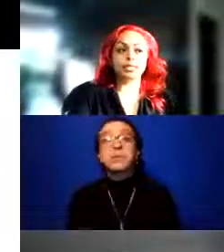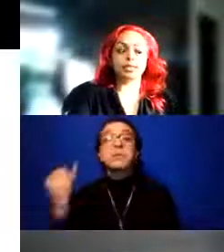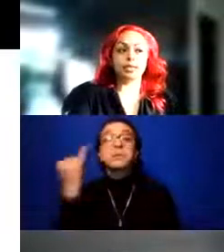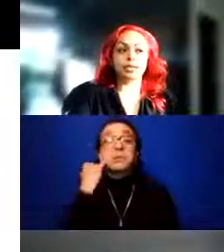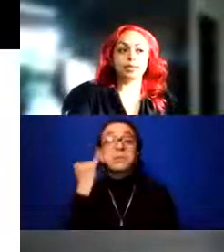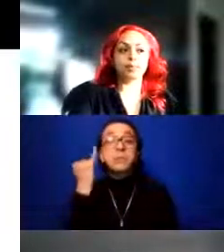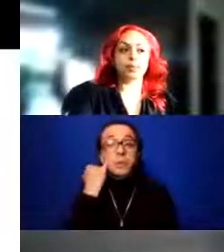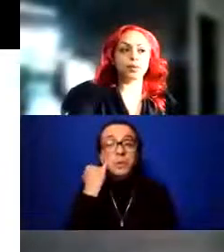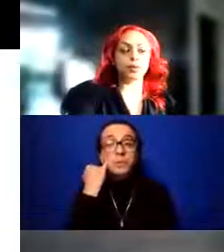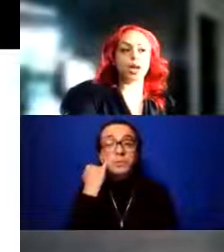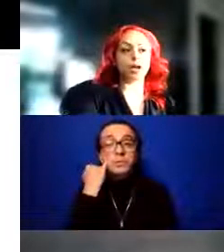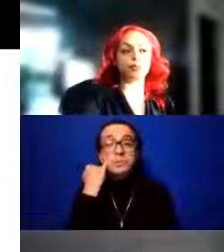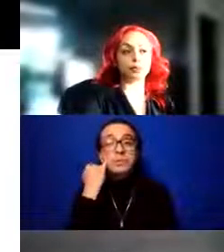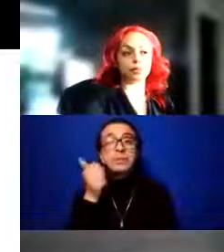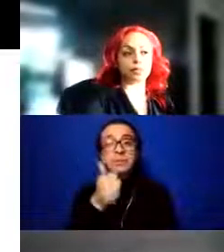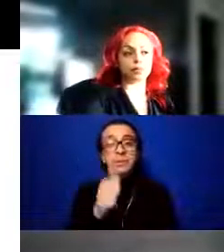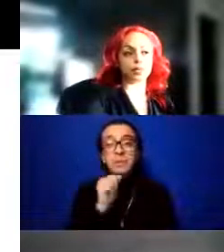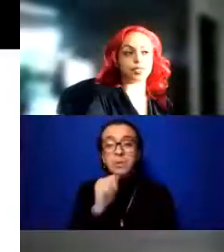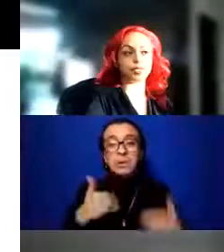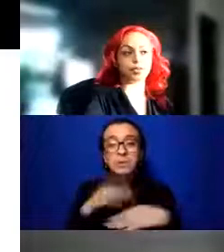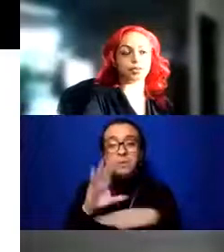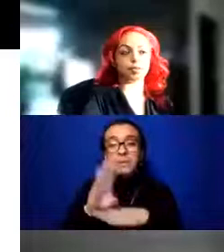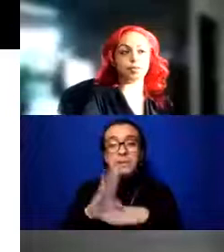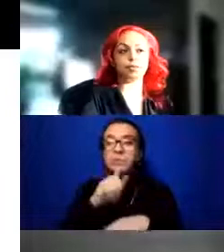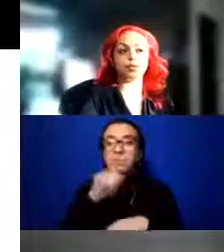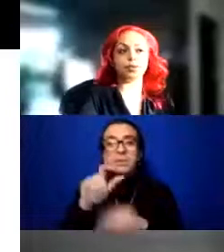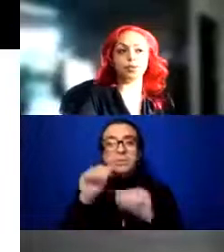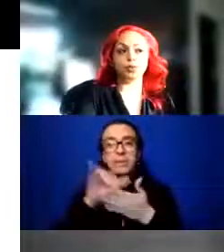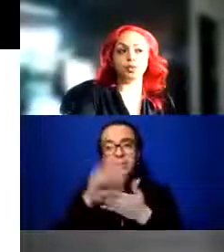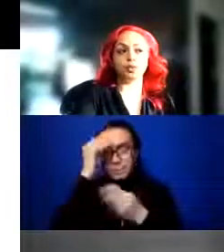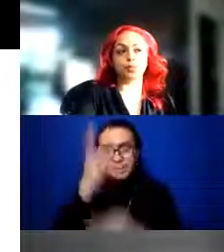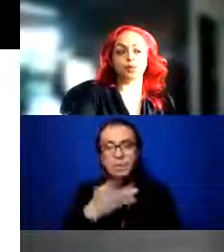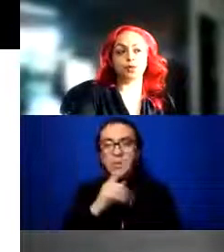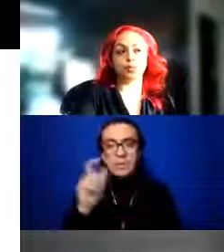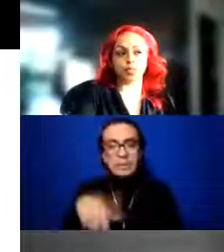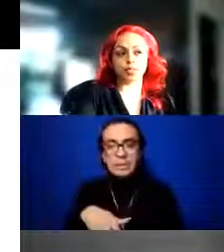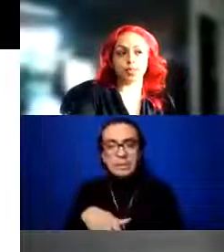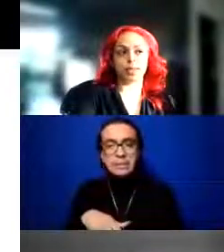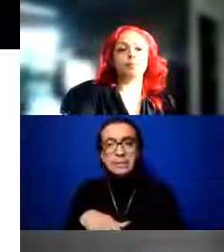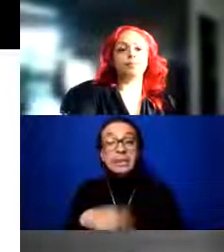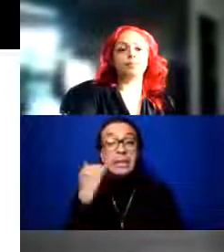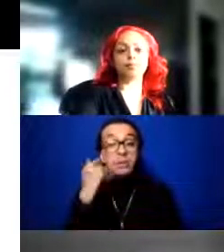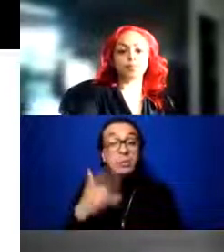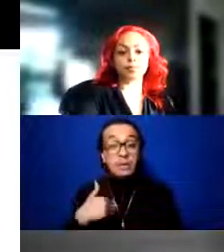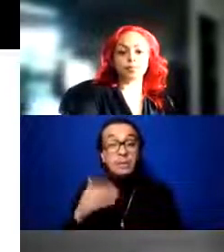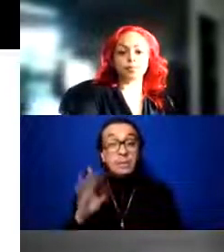a business, you don't have to put that information there. But if you do, then you put your business